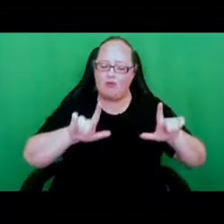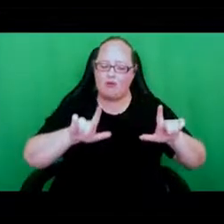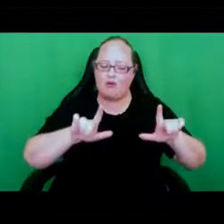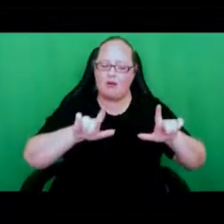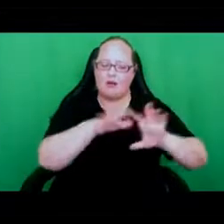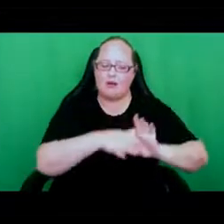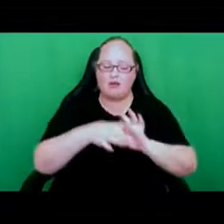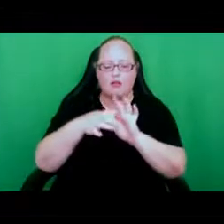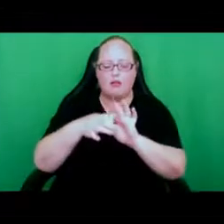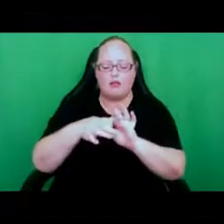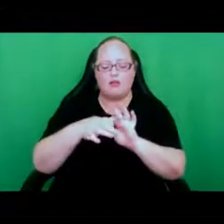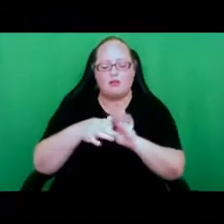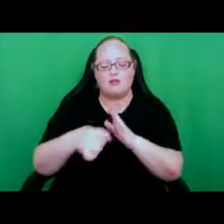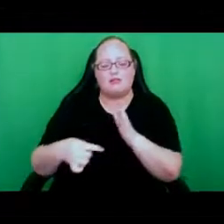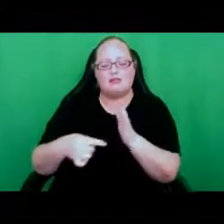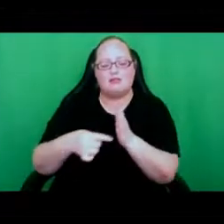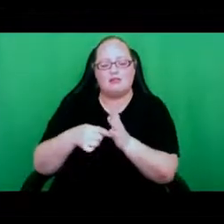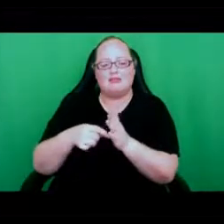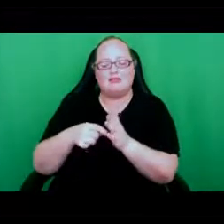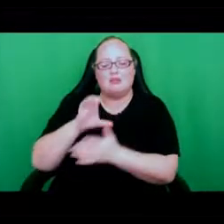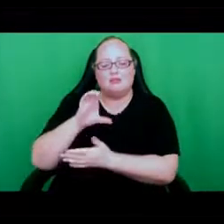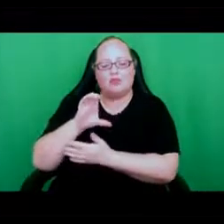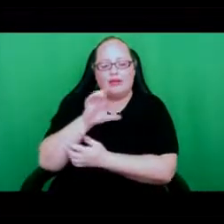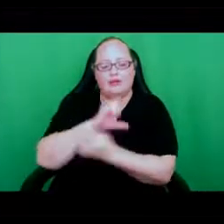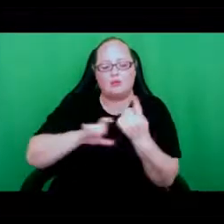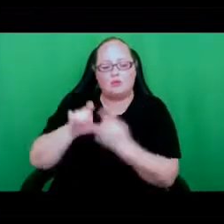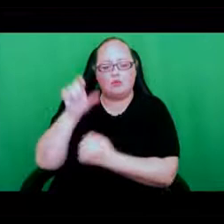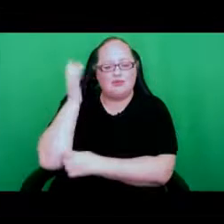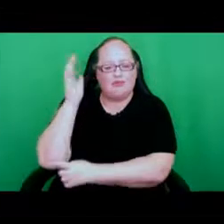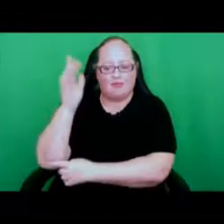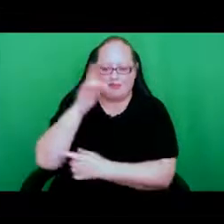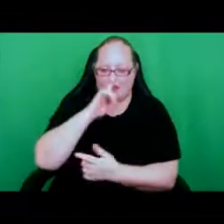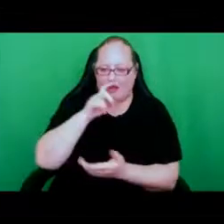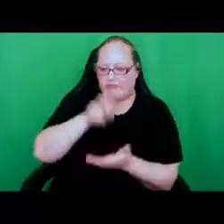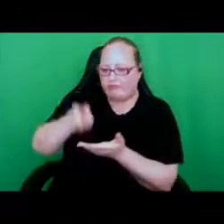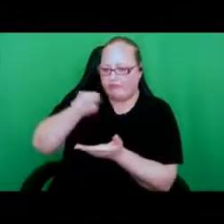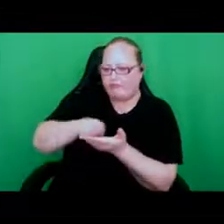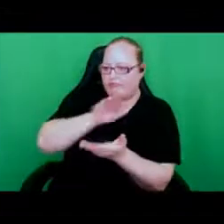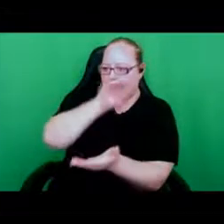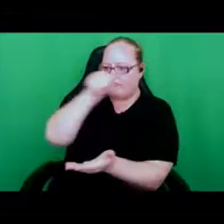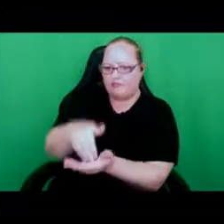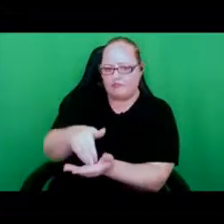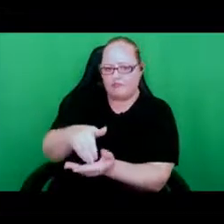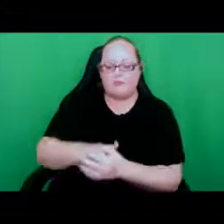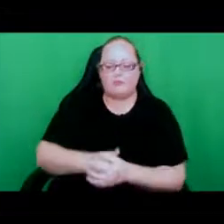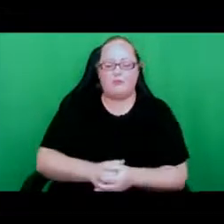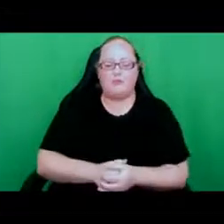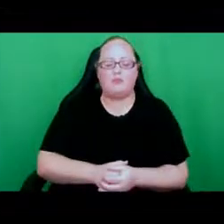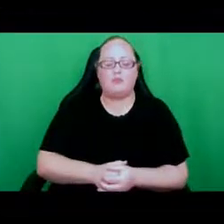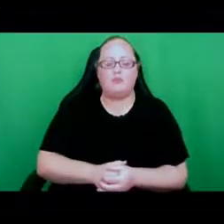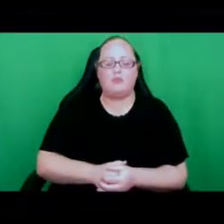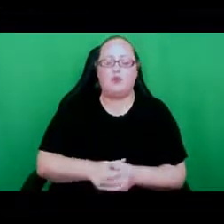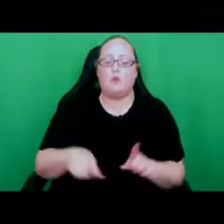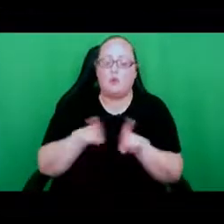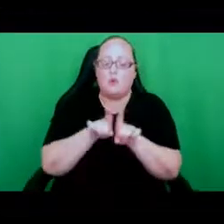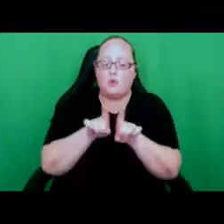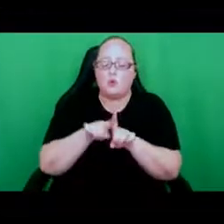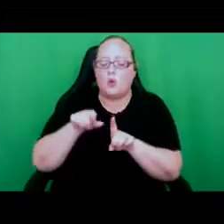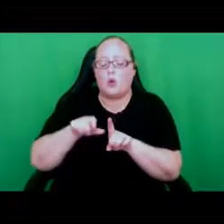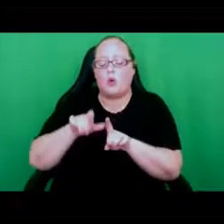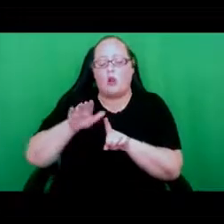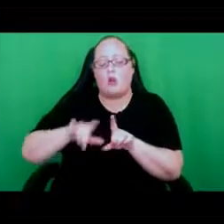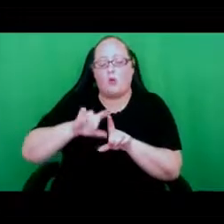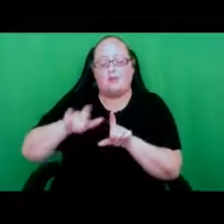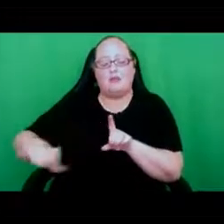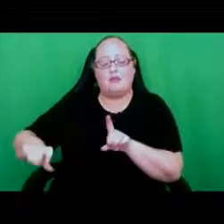the Thames Chase Community Forest. And in addition to the Lower Thames Crossing proposals, we are also proposing to